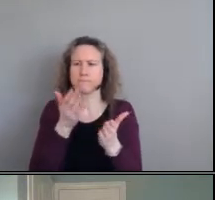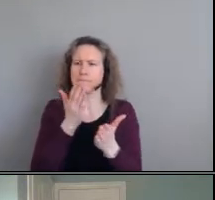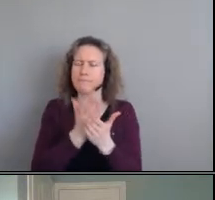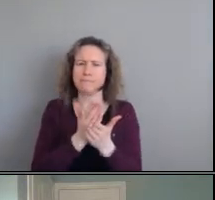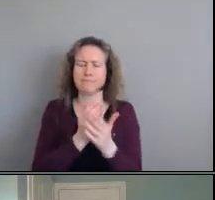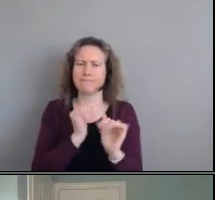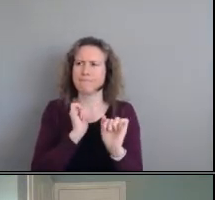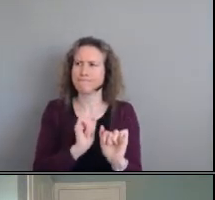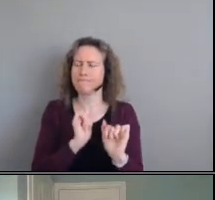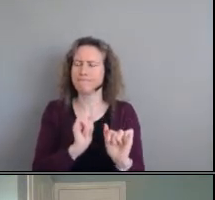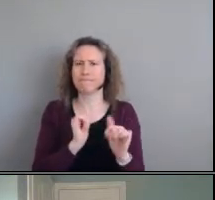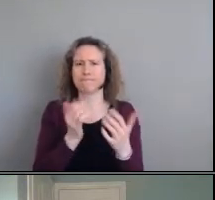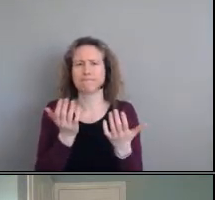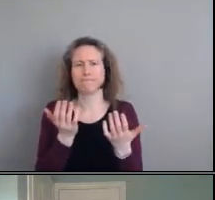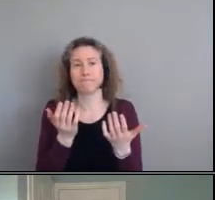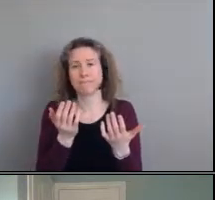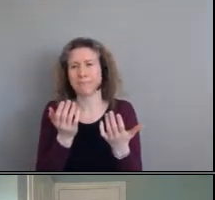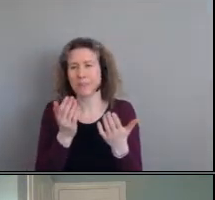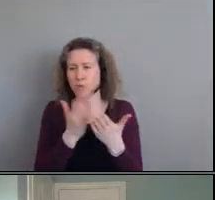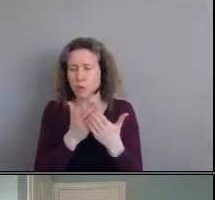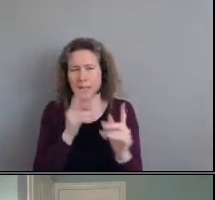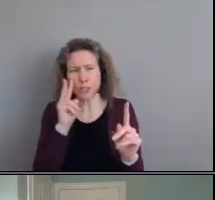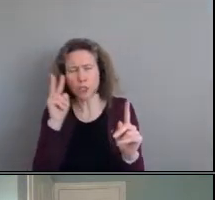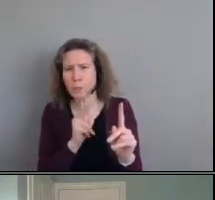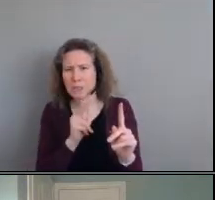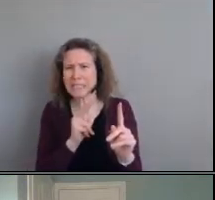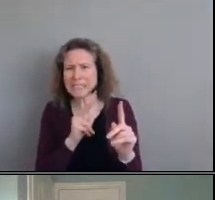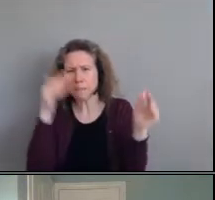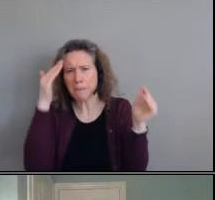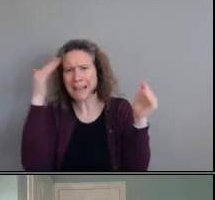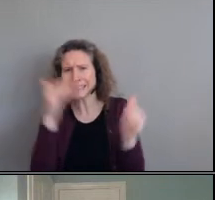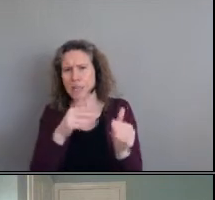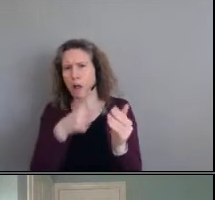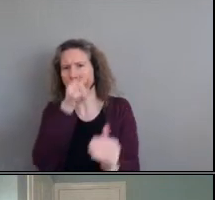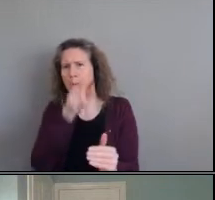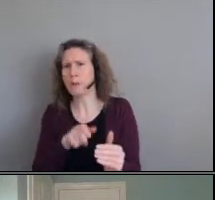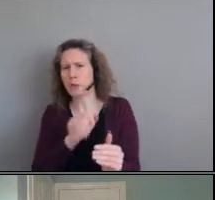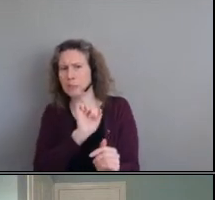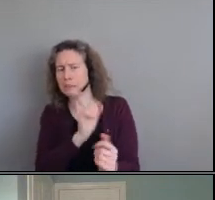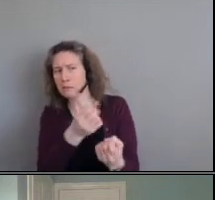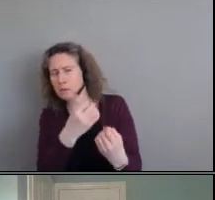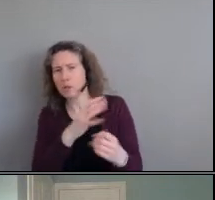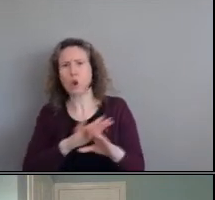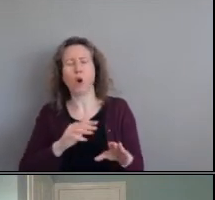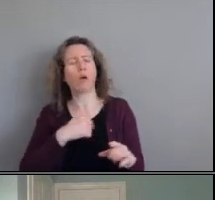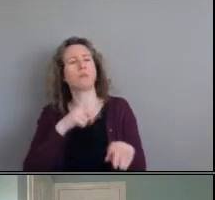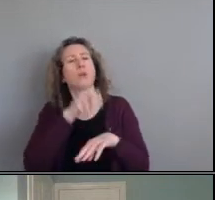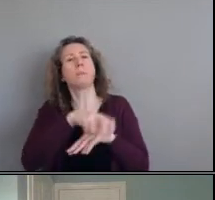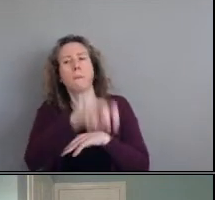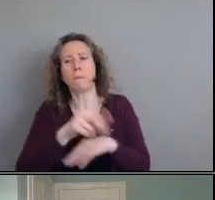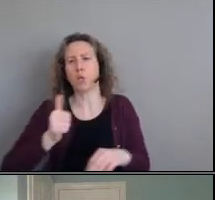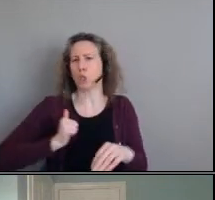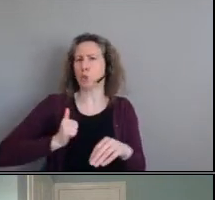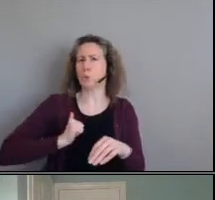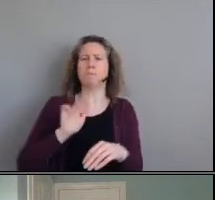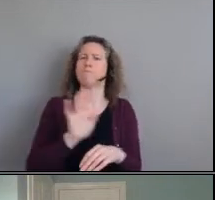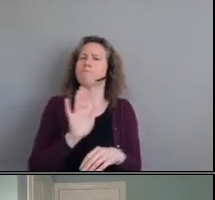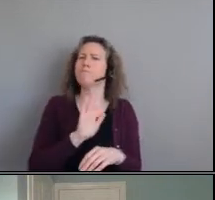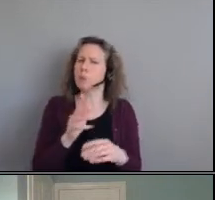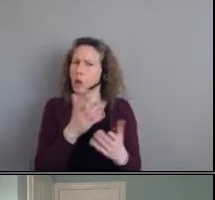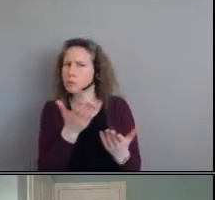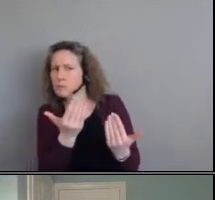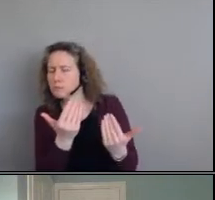of paying attention to what the other person is saying rather than making assumptions about that person. I think for